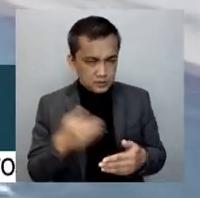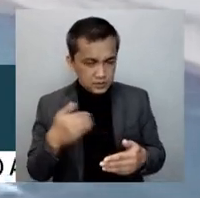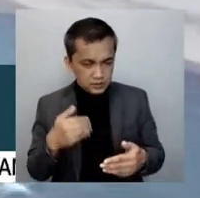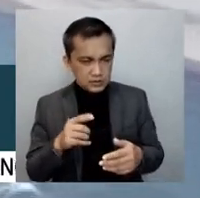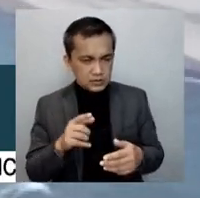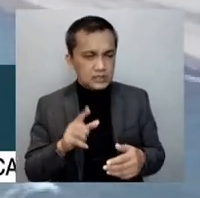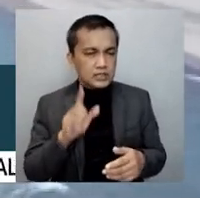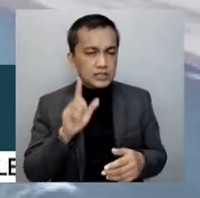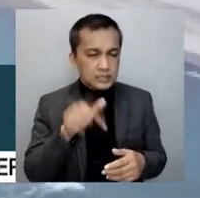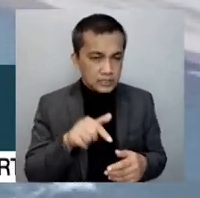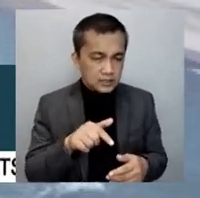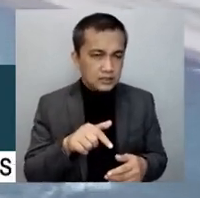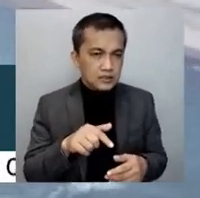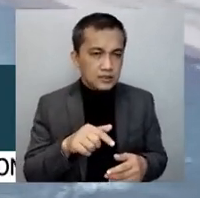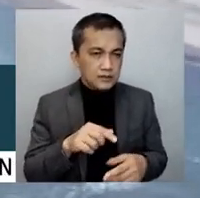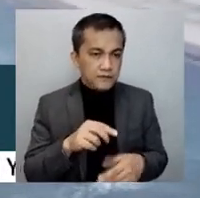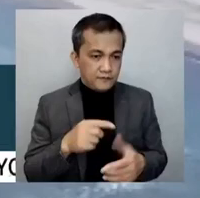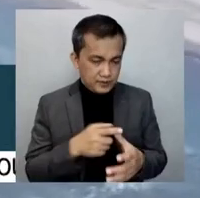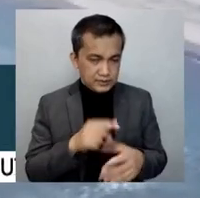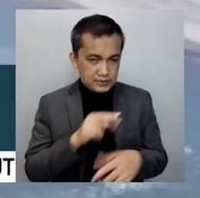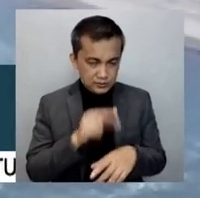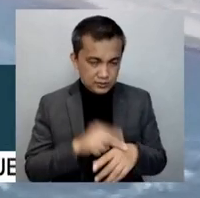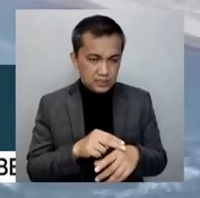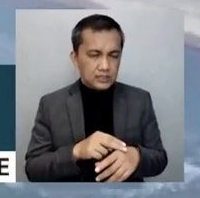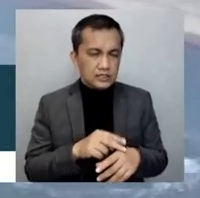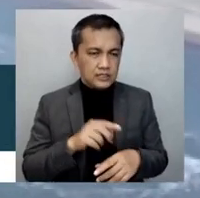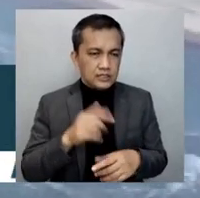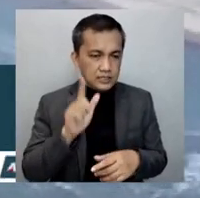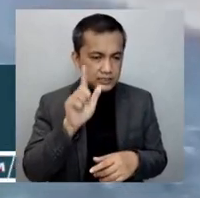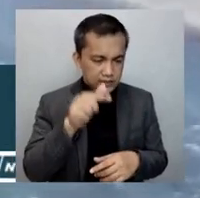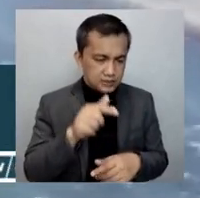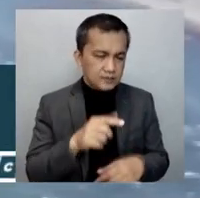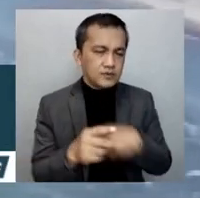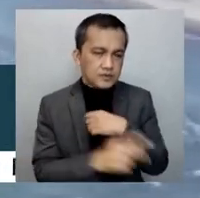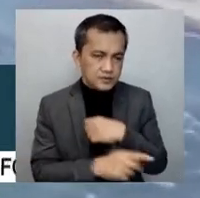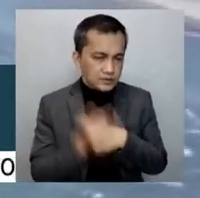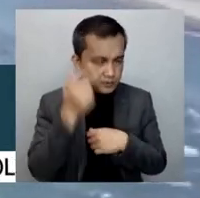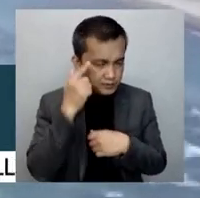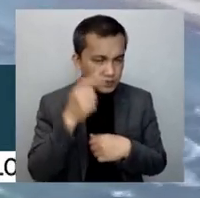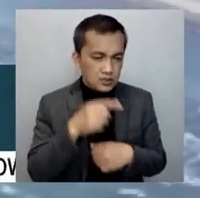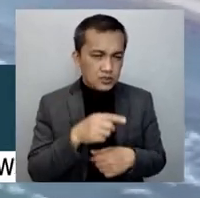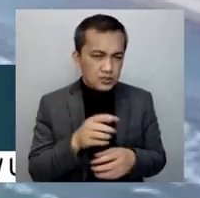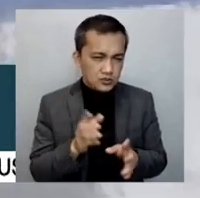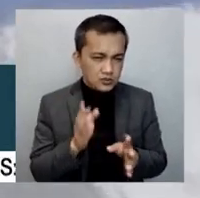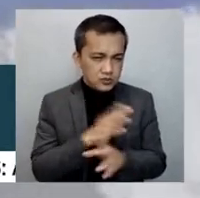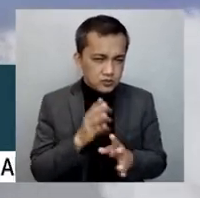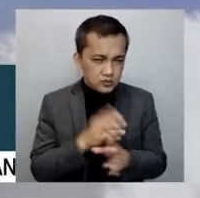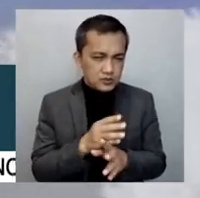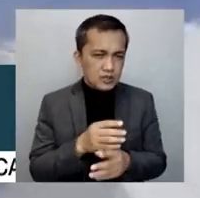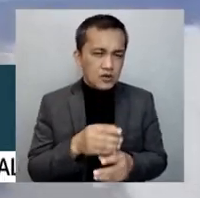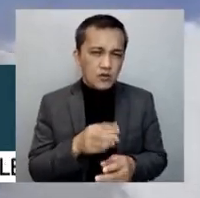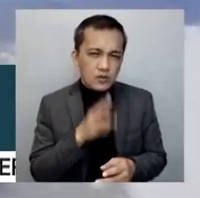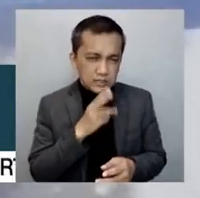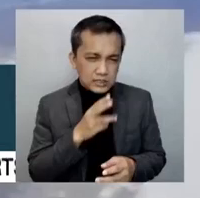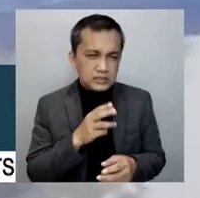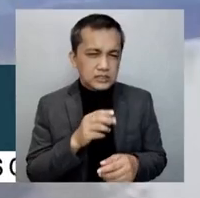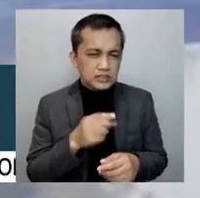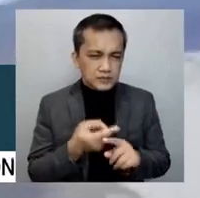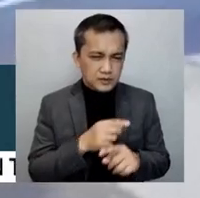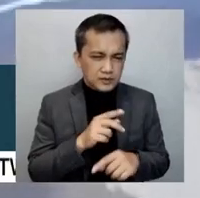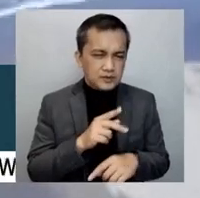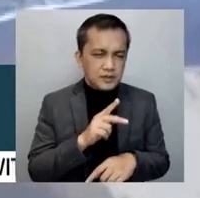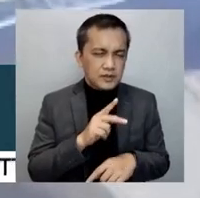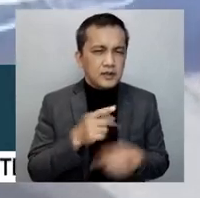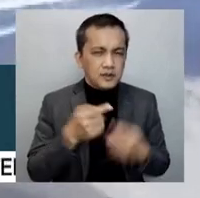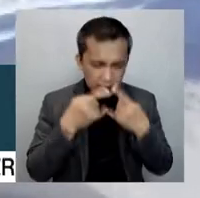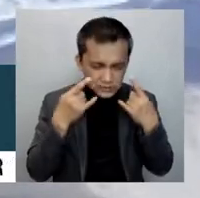government assisted. The refill of all this water came from the provincial government. The masks that were used, the N95 that were